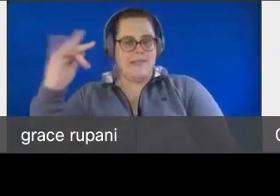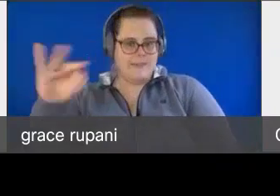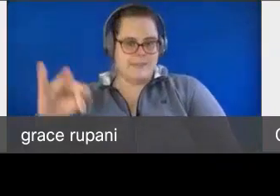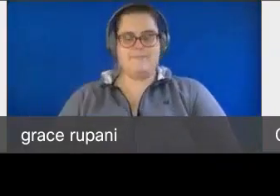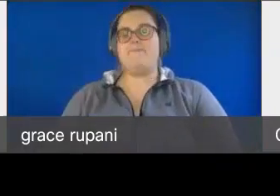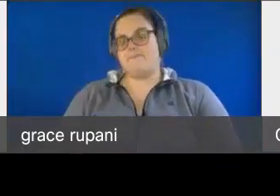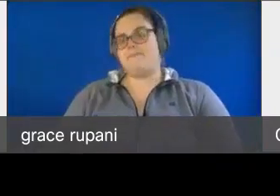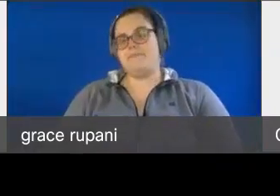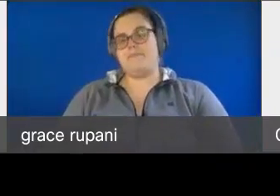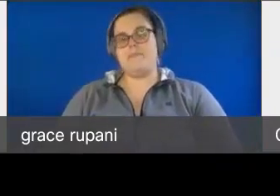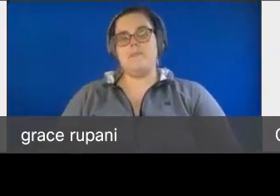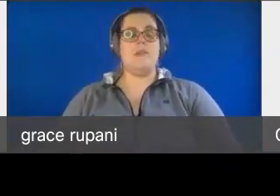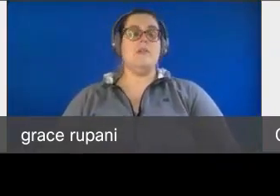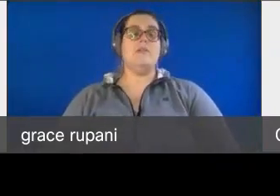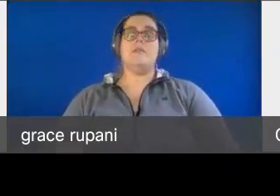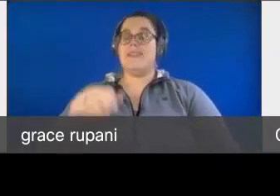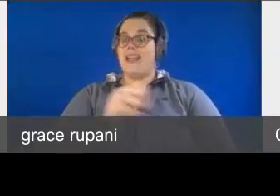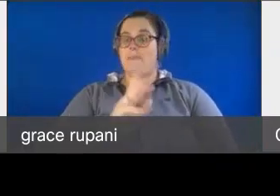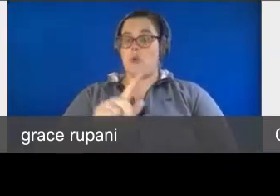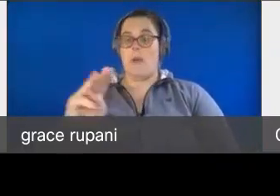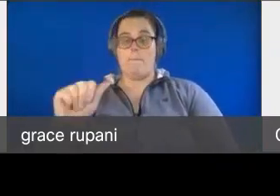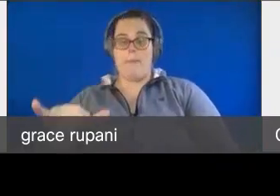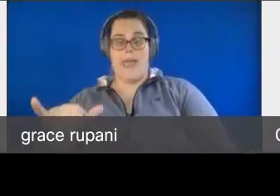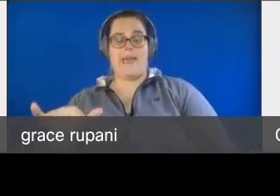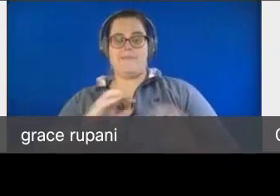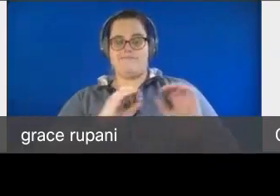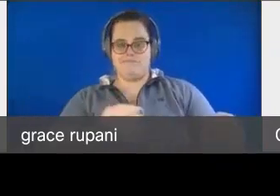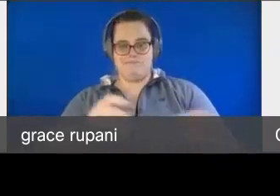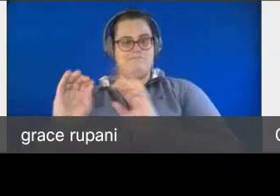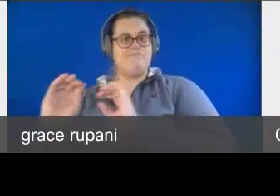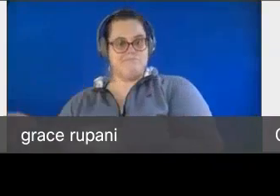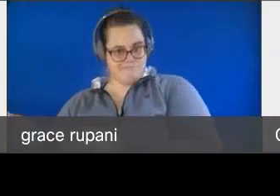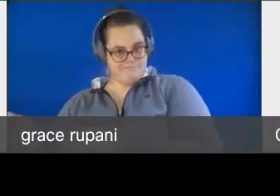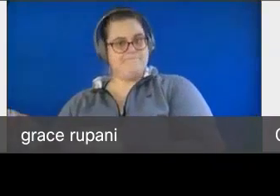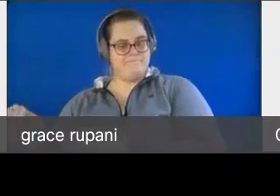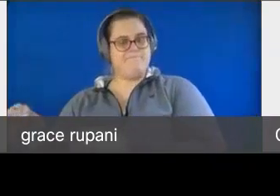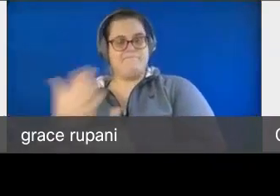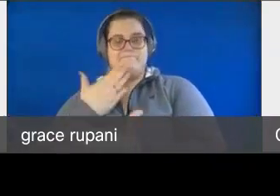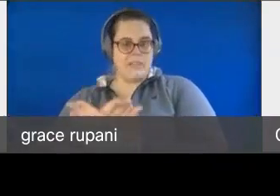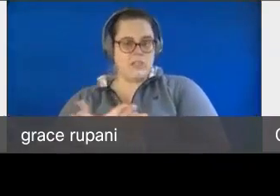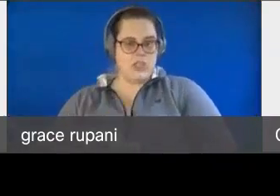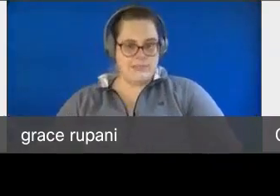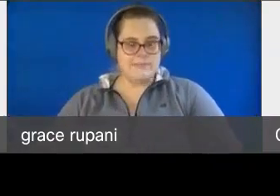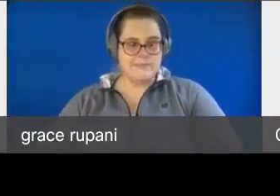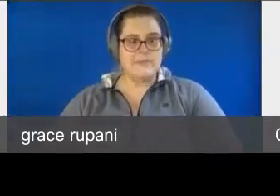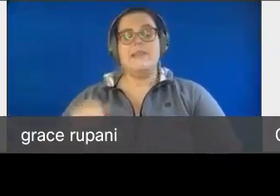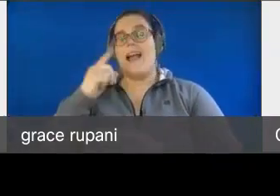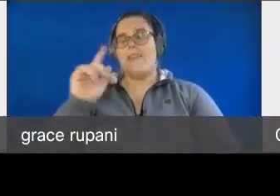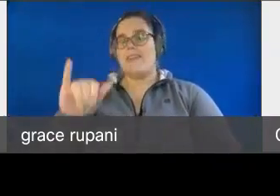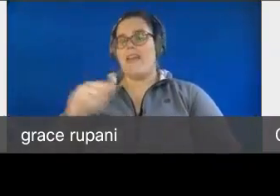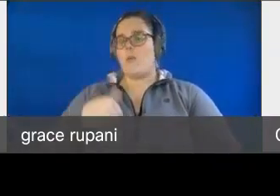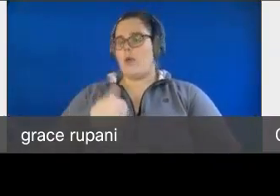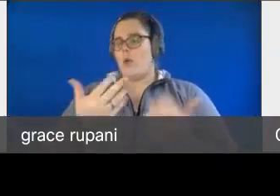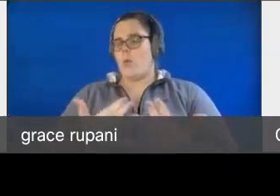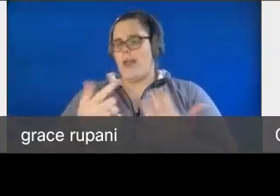confirmations of COVID-19 deaths in April or May, and we are still awaiting, I think, around 20 plus